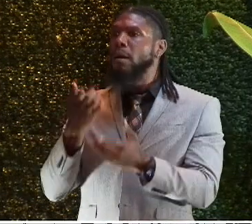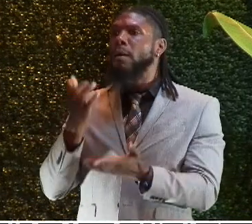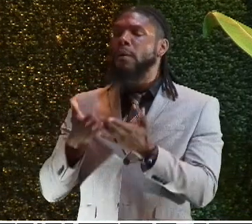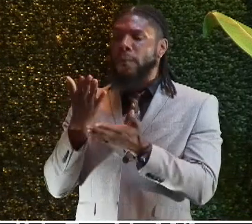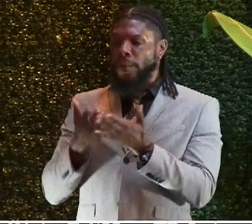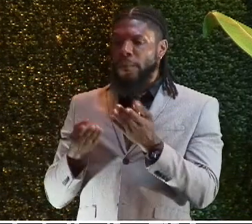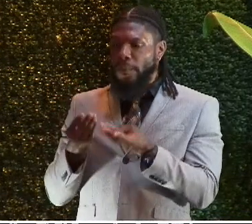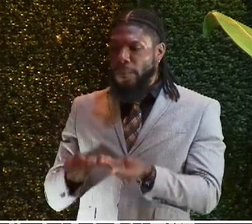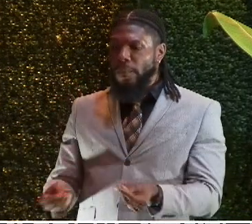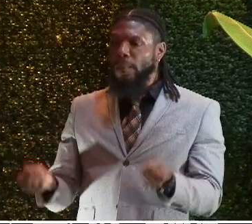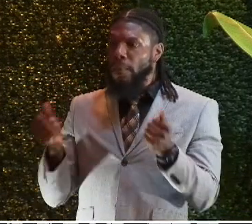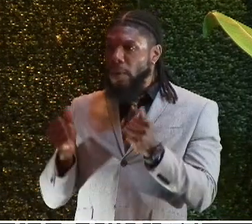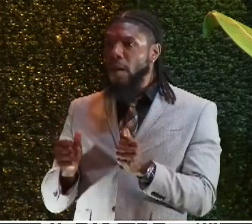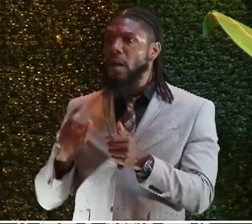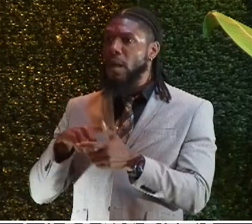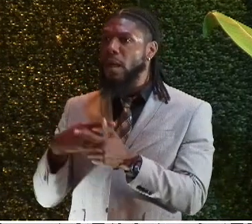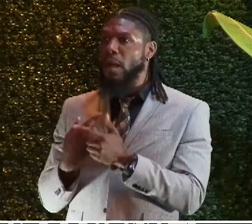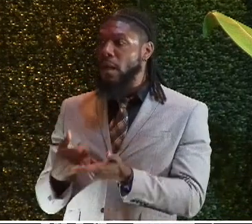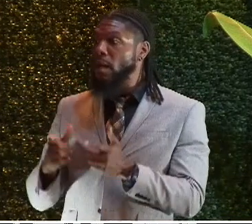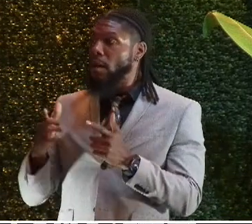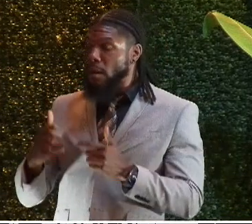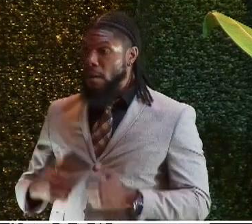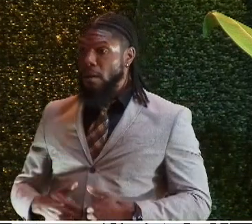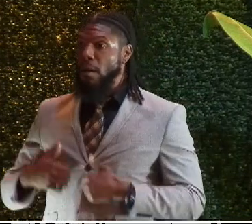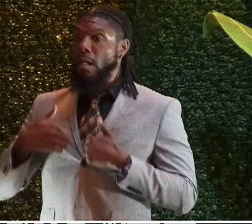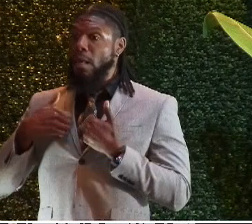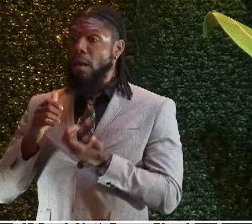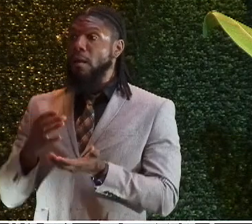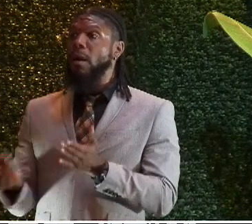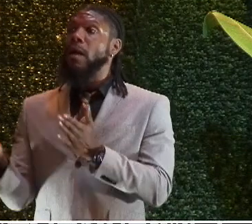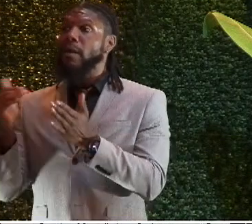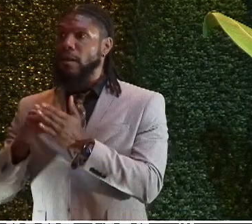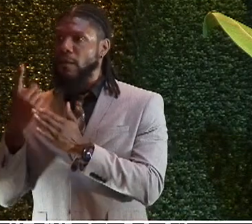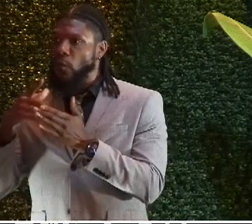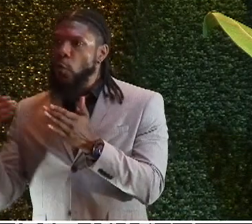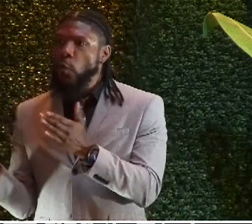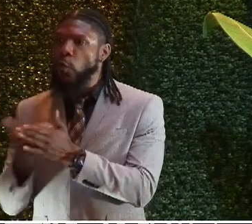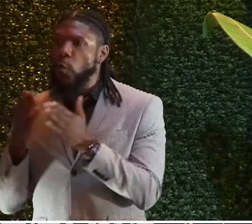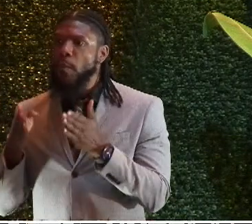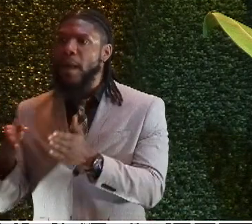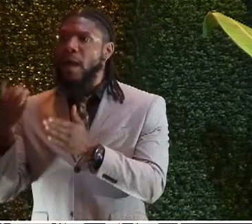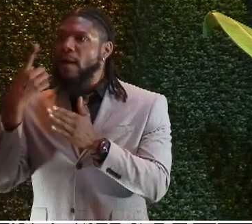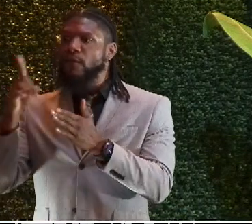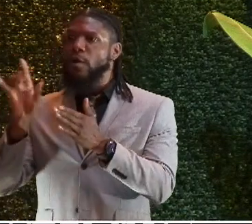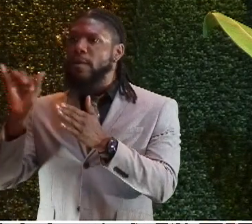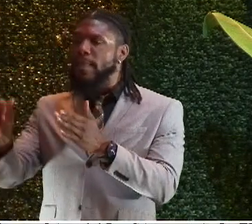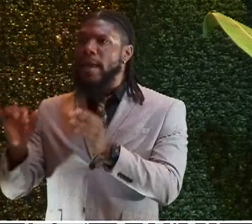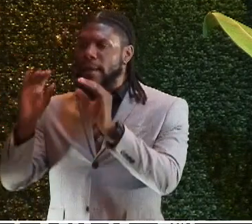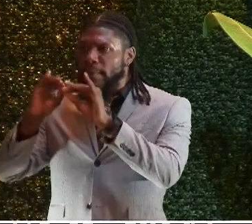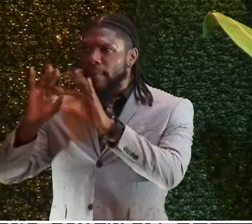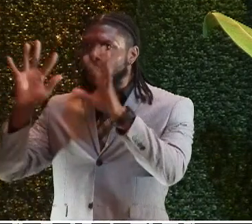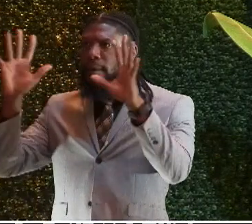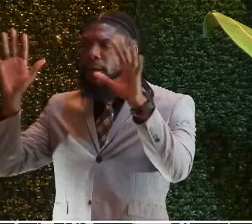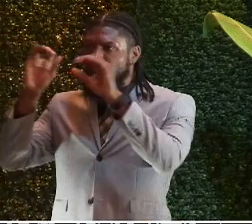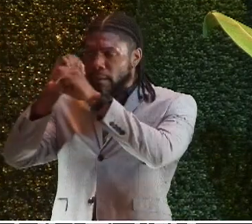yet another path to a good life, to enlightenment, to whatever that is. Whether that is a disability, whether that